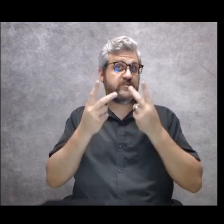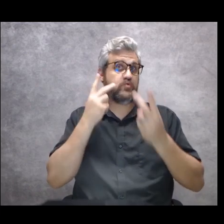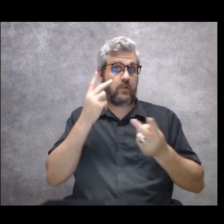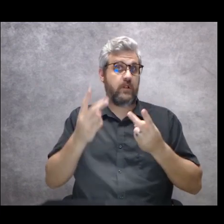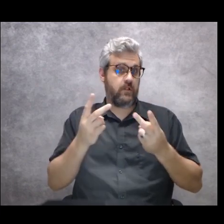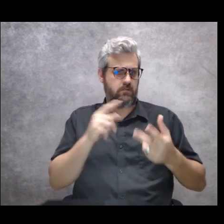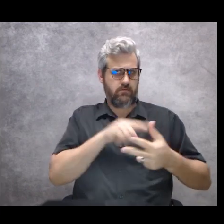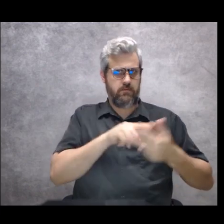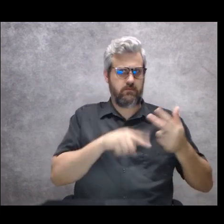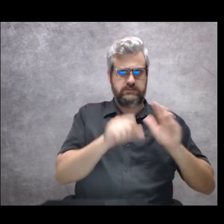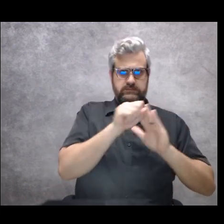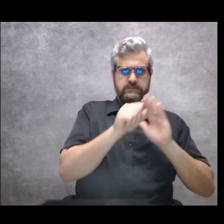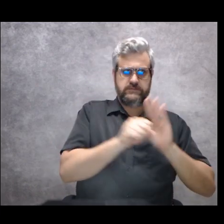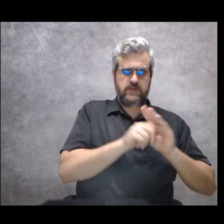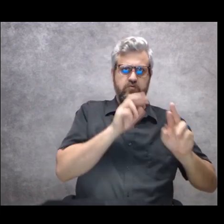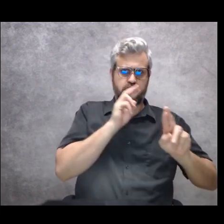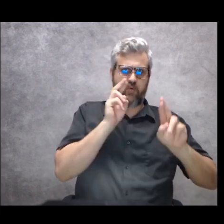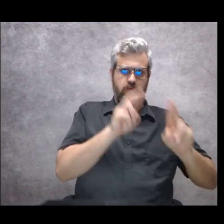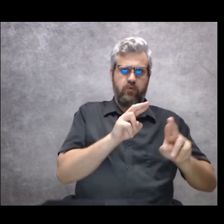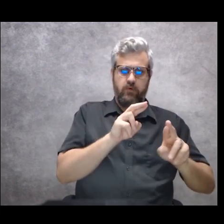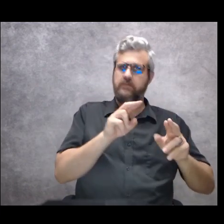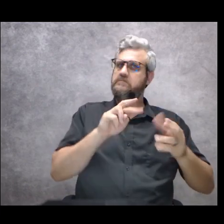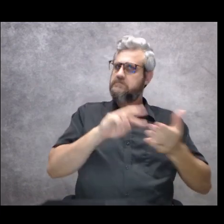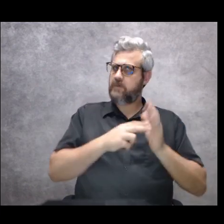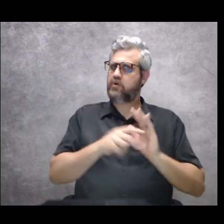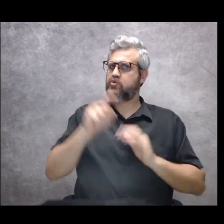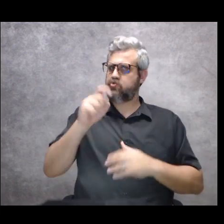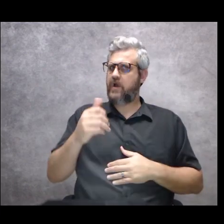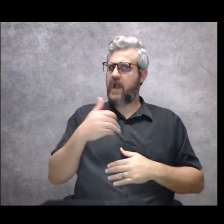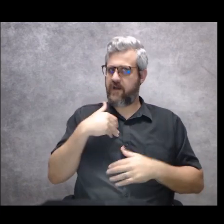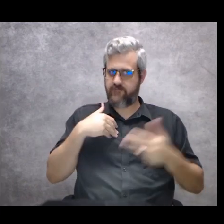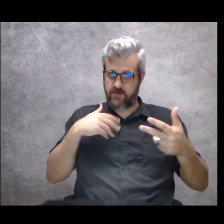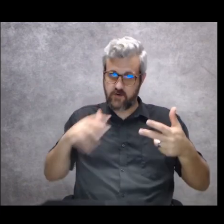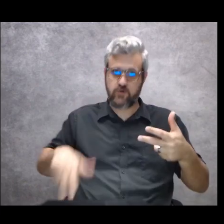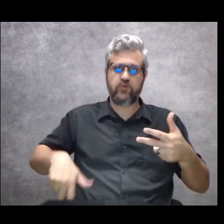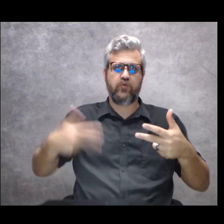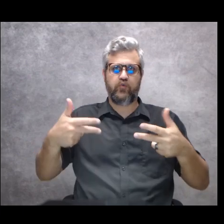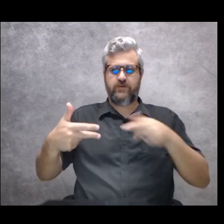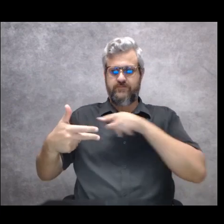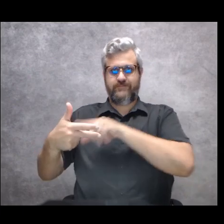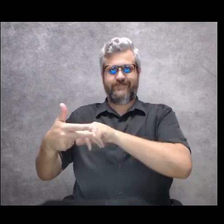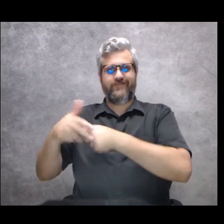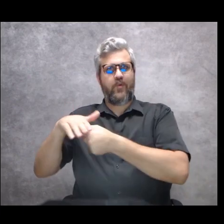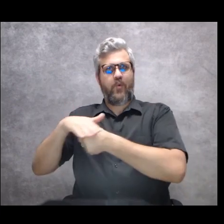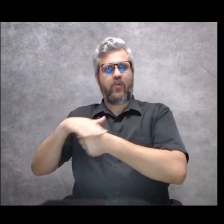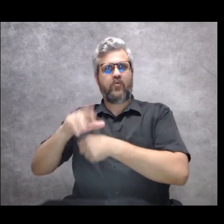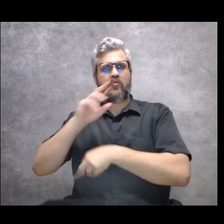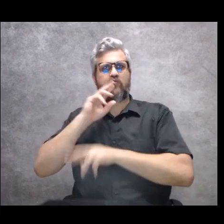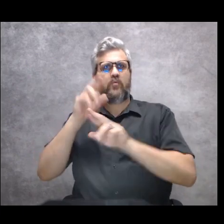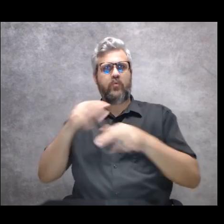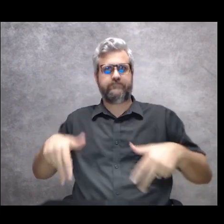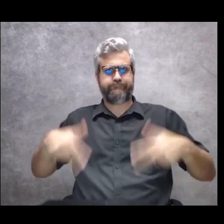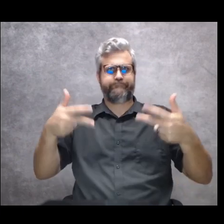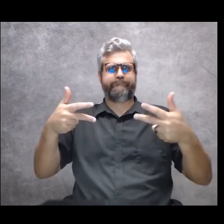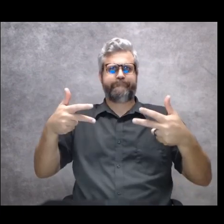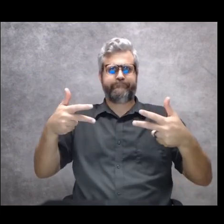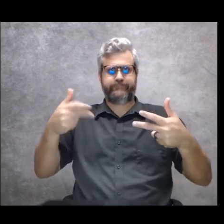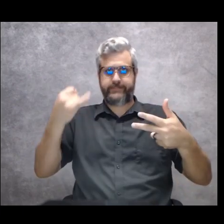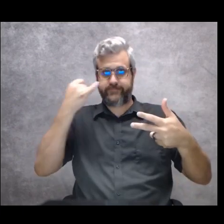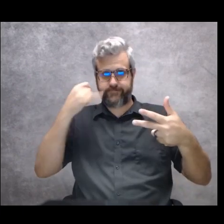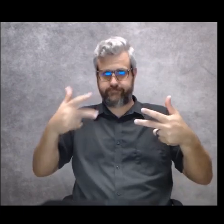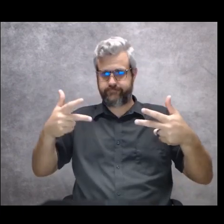Therefore, she should have these same 3 records on the local report. If she does not have 3 records on each